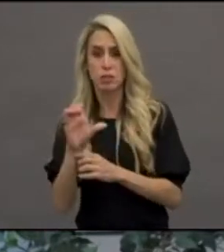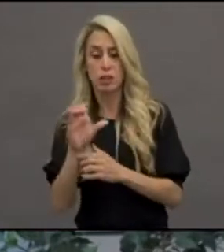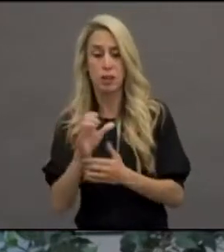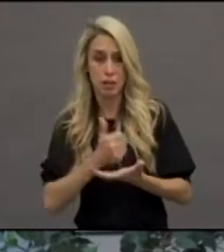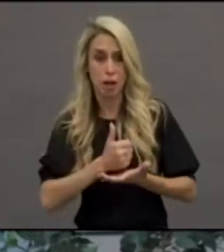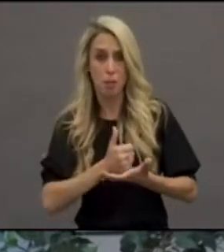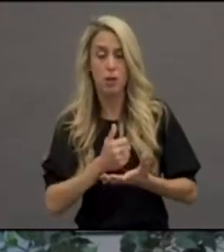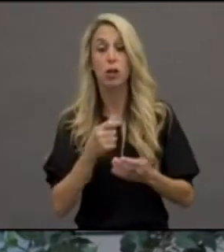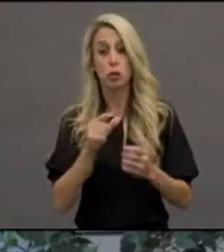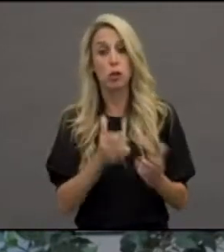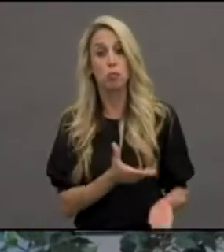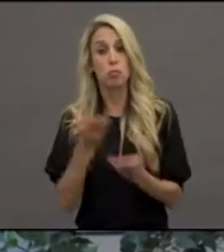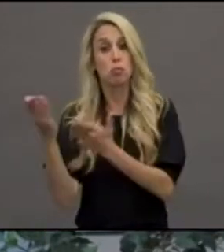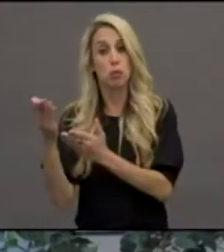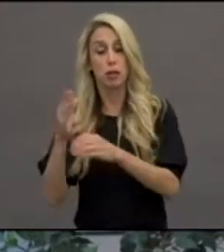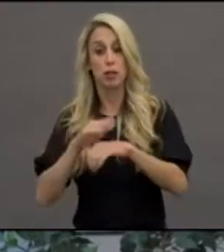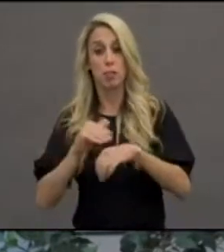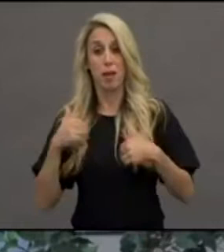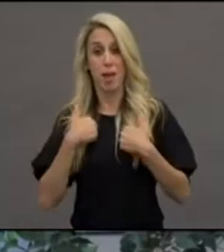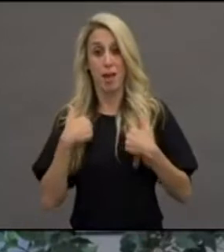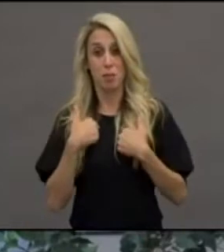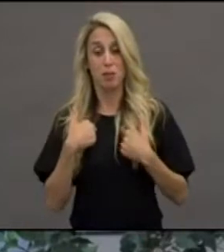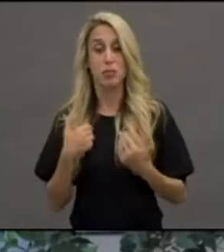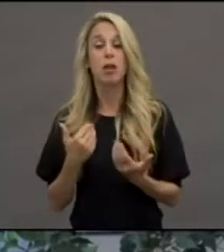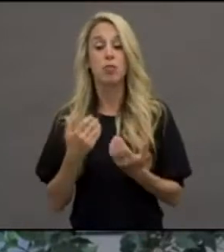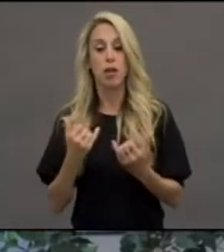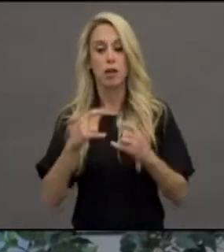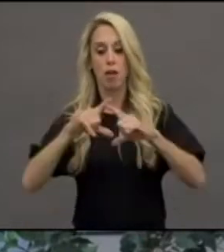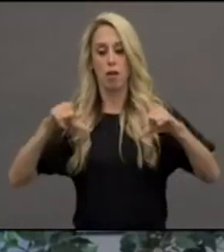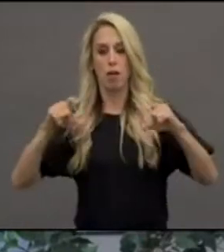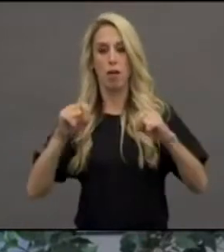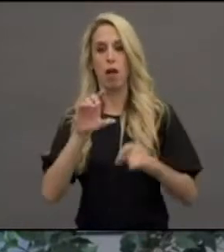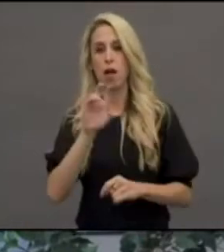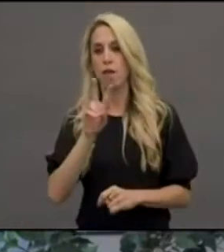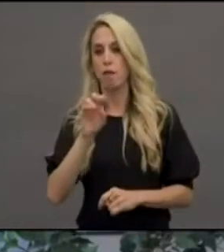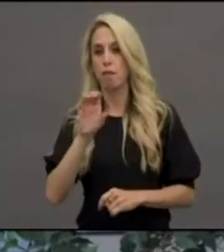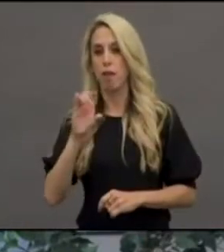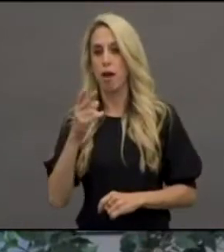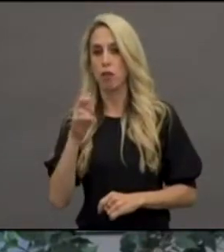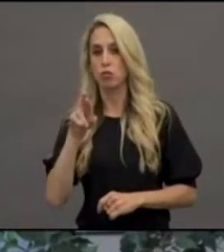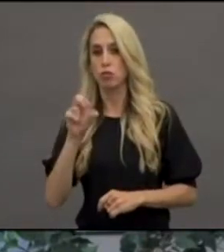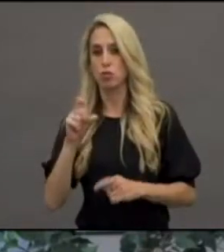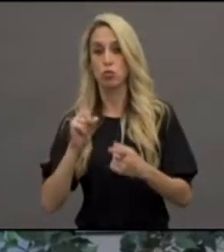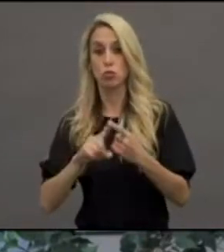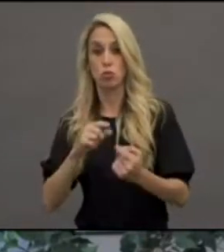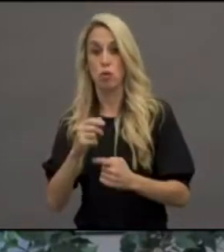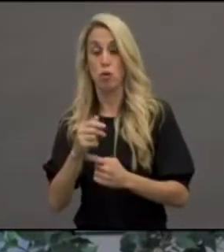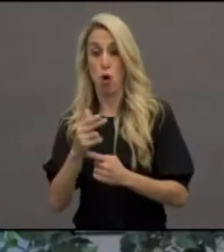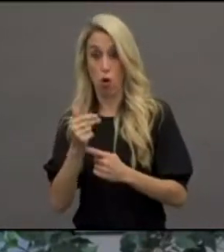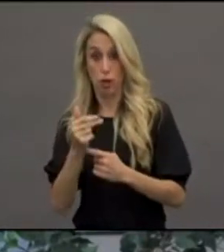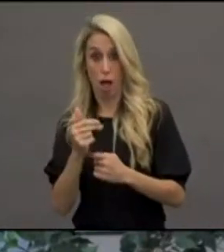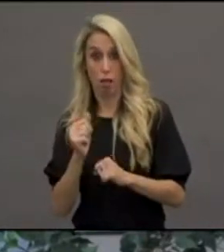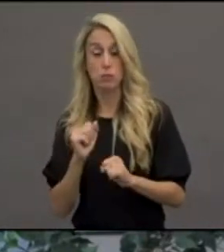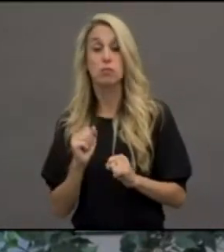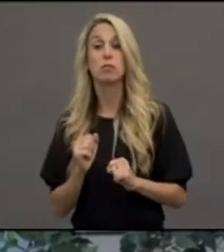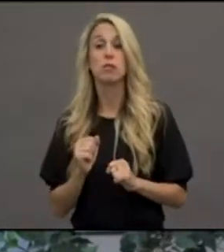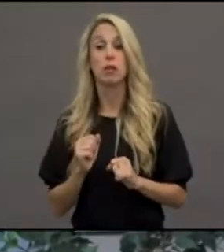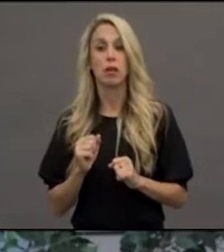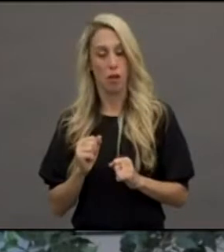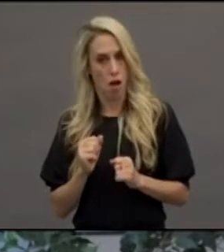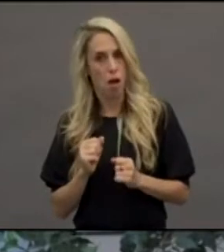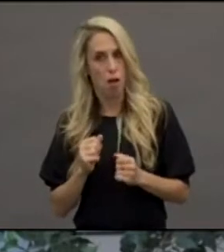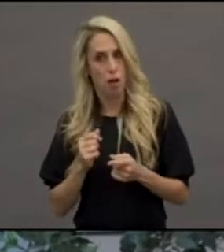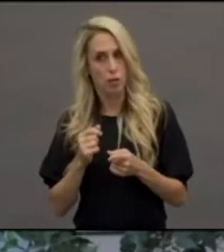your pets with you because what they're doing is giving vouchers to hotels. And my understanding is we're